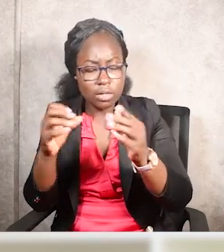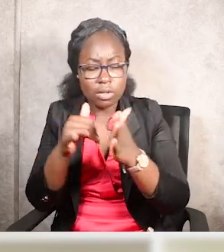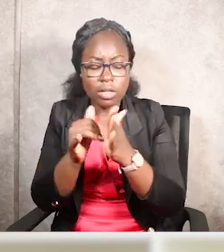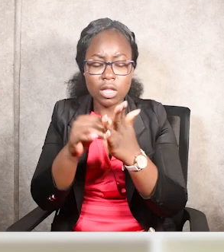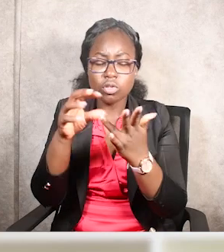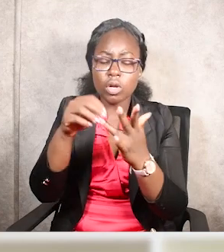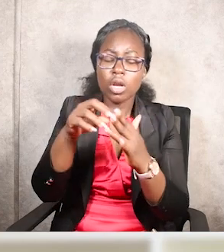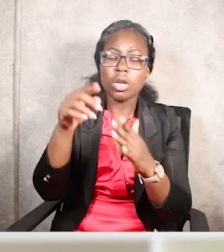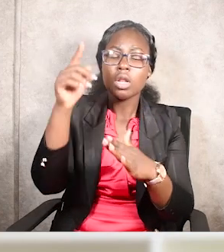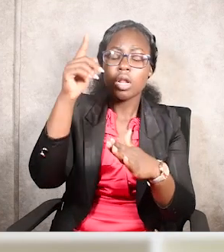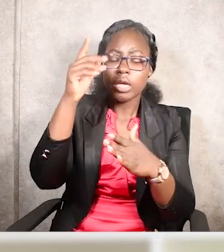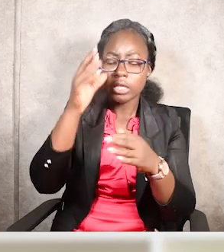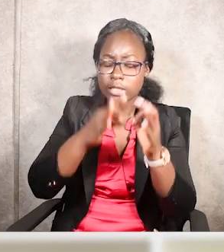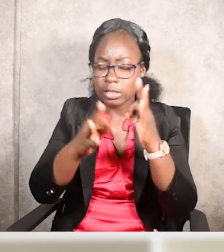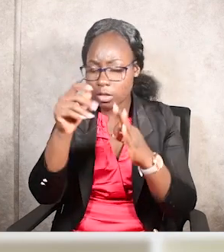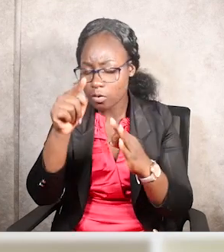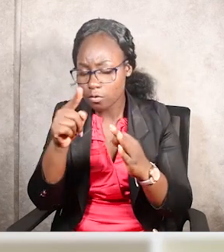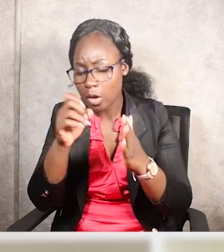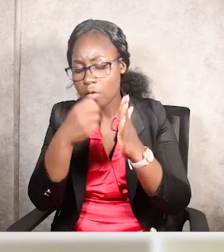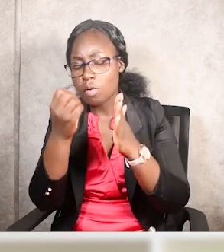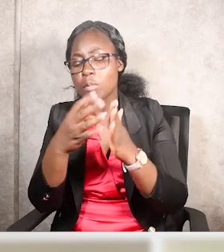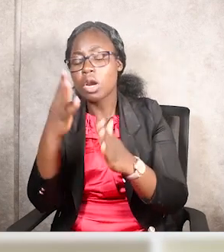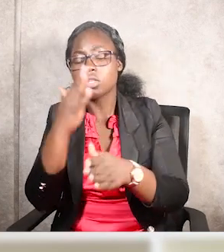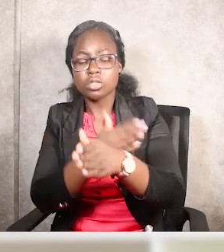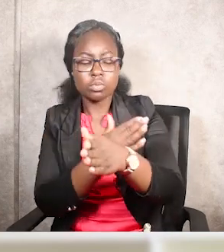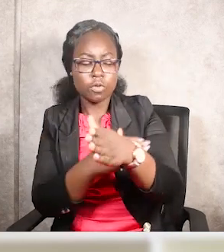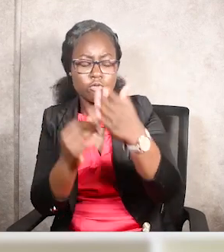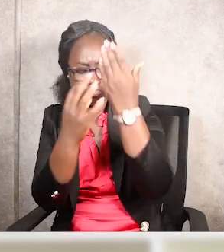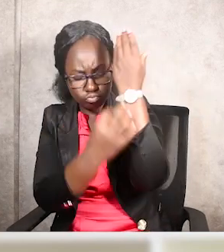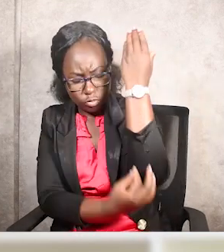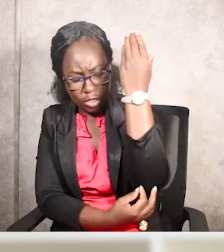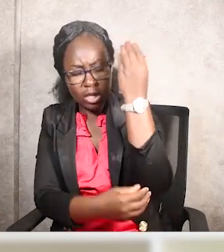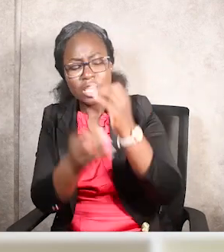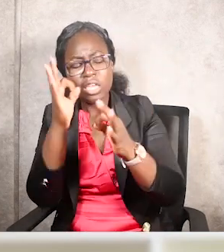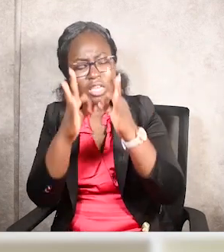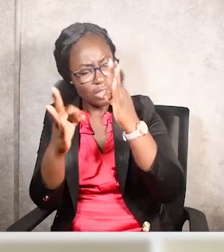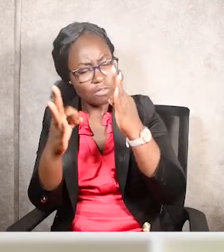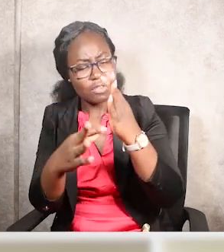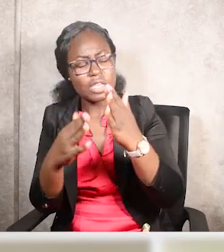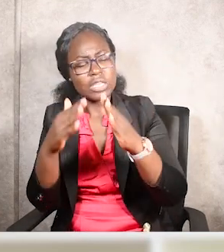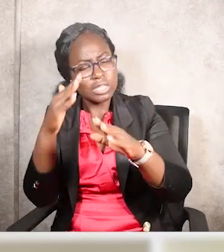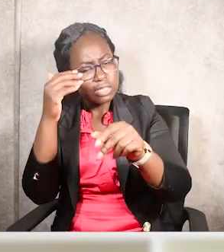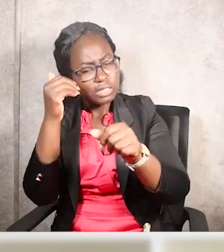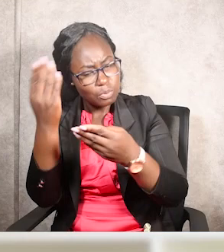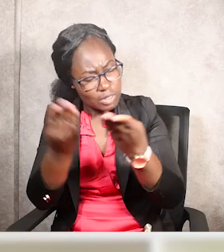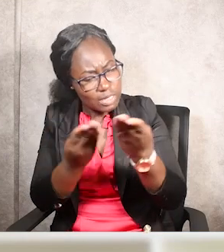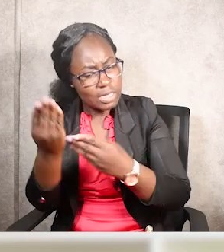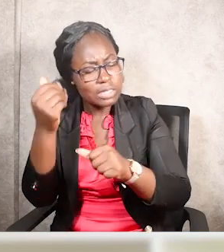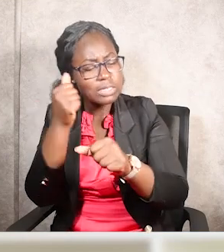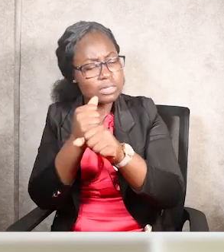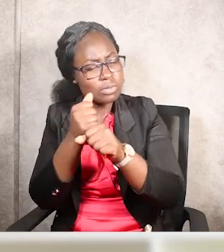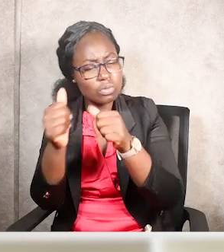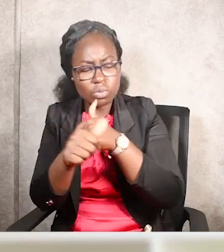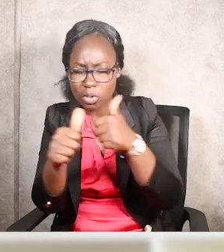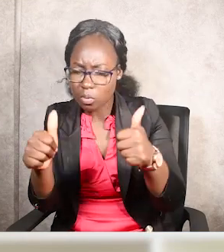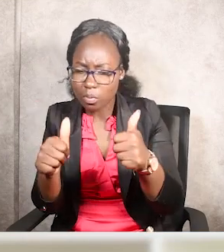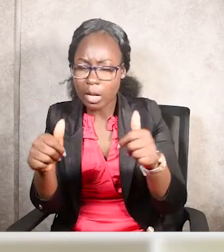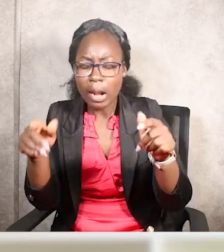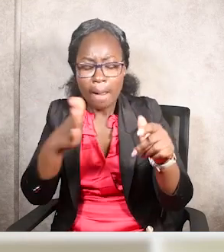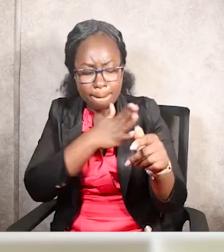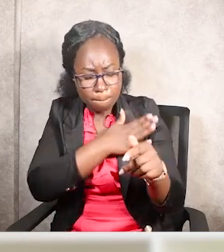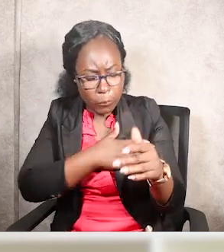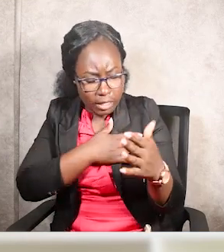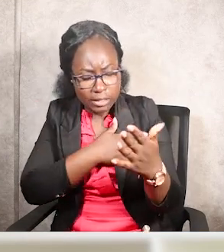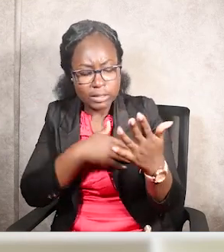you analyze when your brand is performing poorly. Even when your brand is performing really well, analyze.